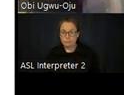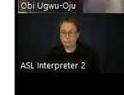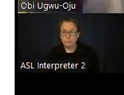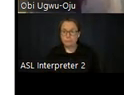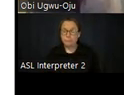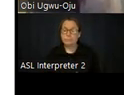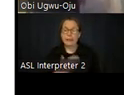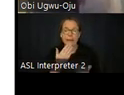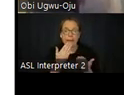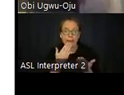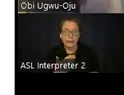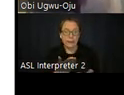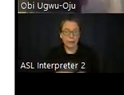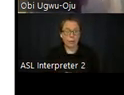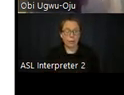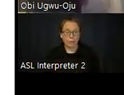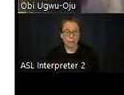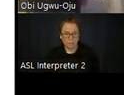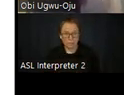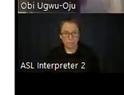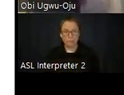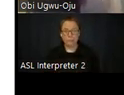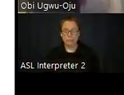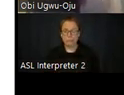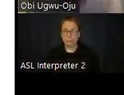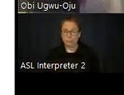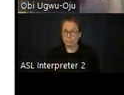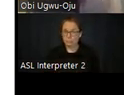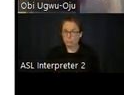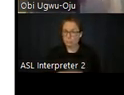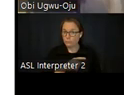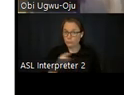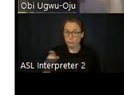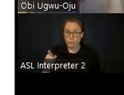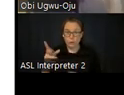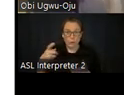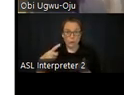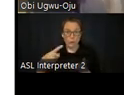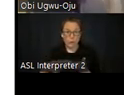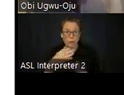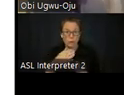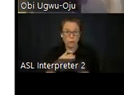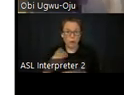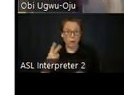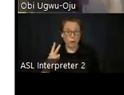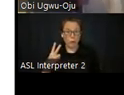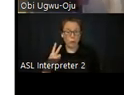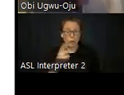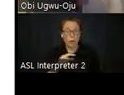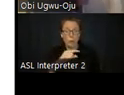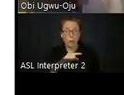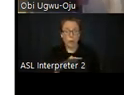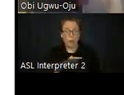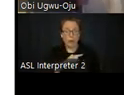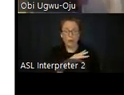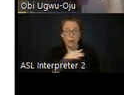Thank you. Are we going to cover what's in part two, qualifications and selection criteria? Are we going to move